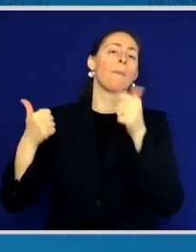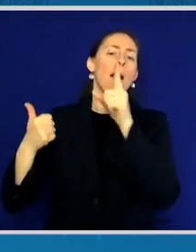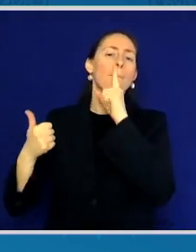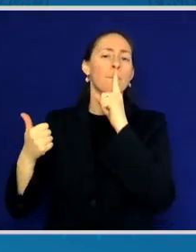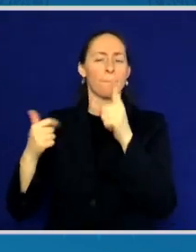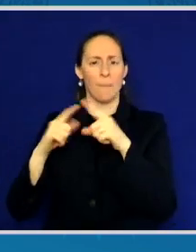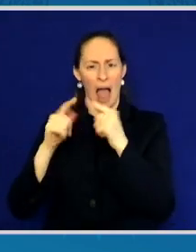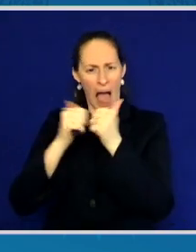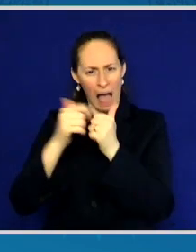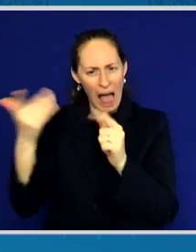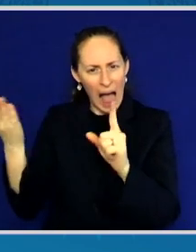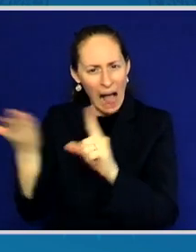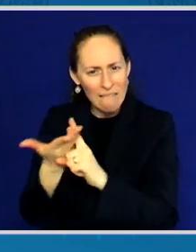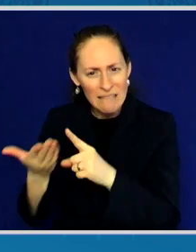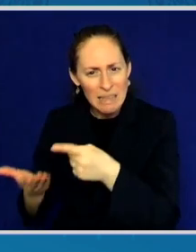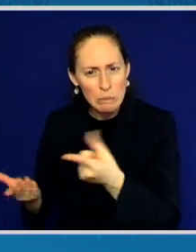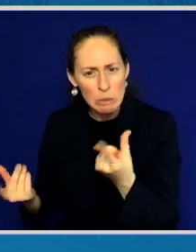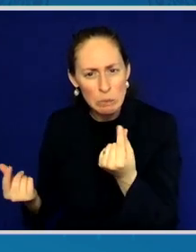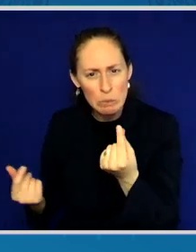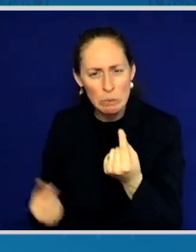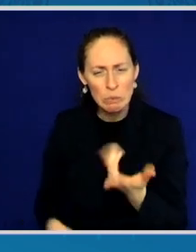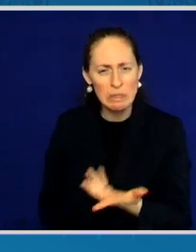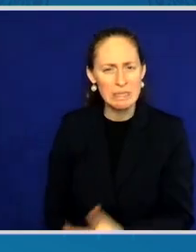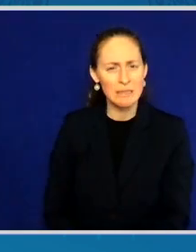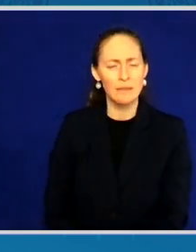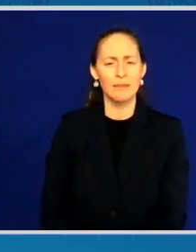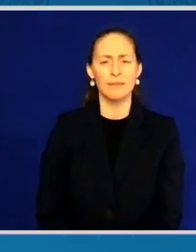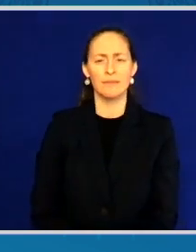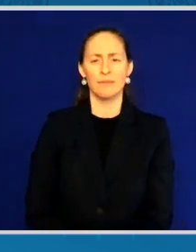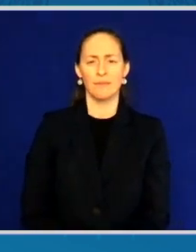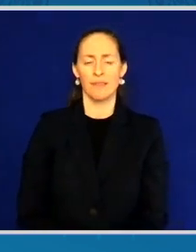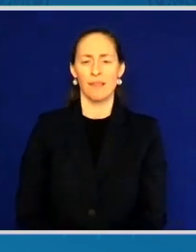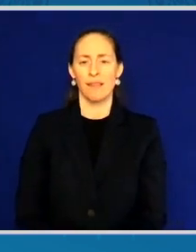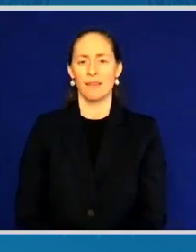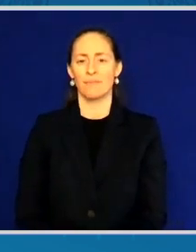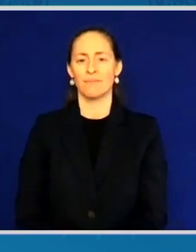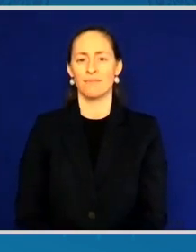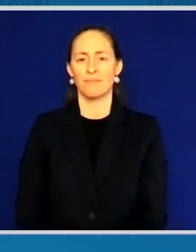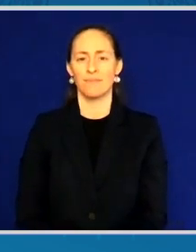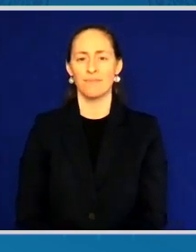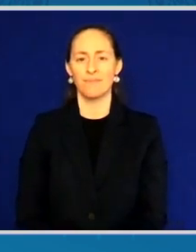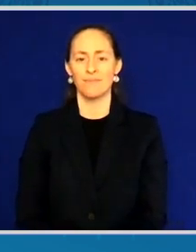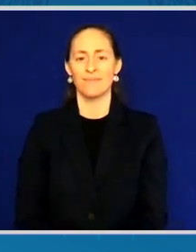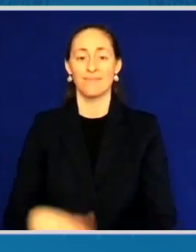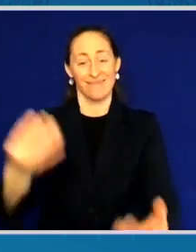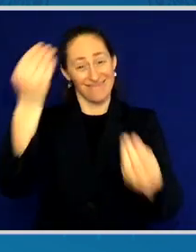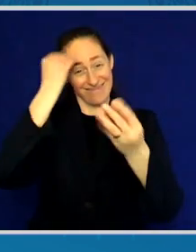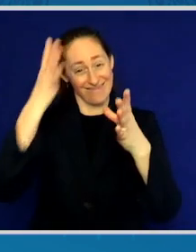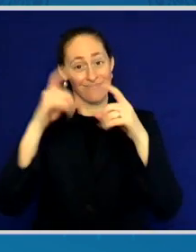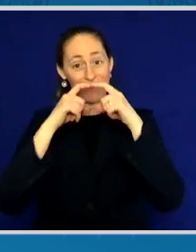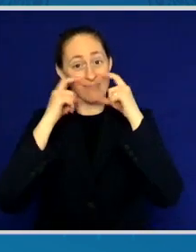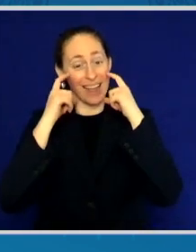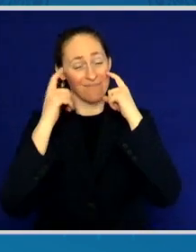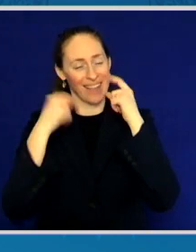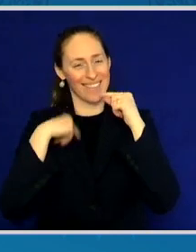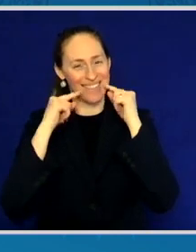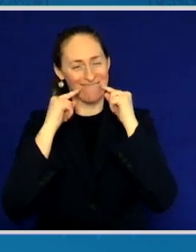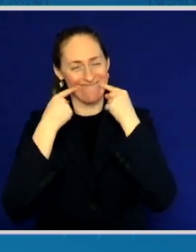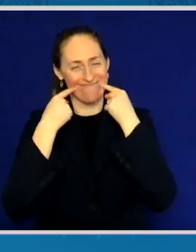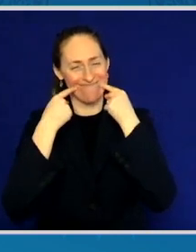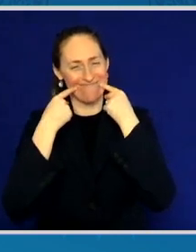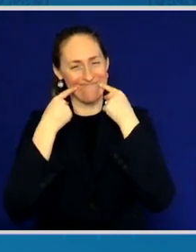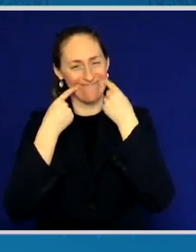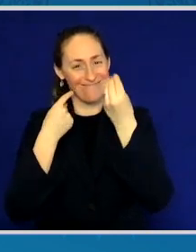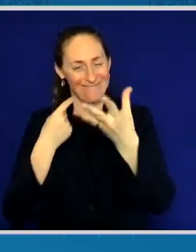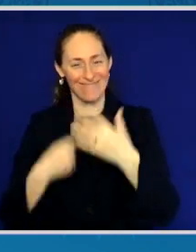them? I was smiling as Daryl was answering the question of getting people to understand that their reality